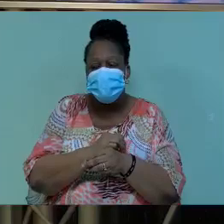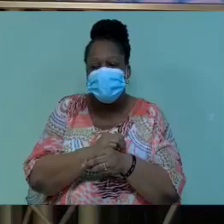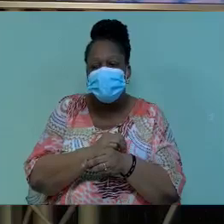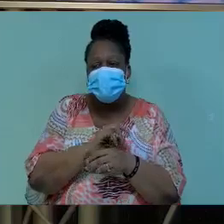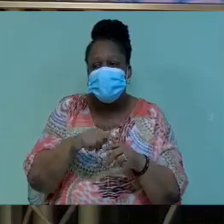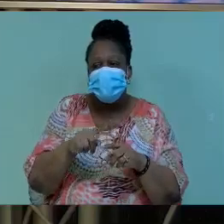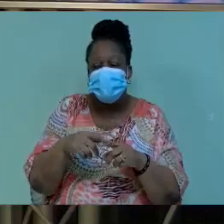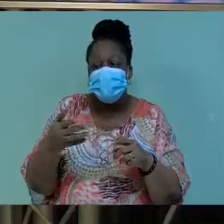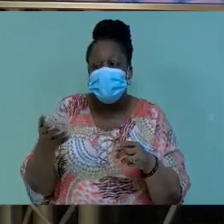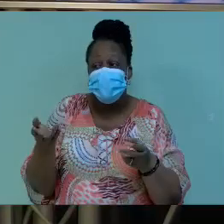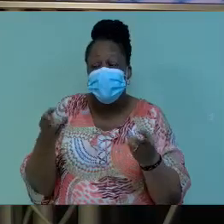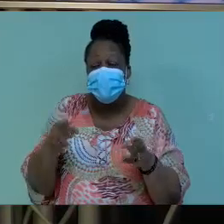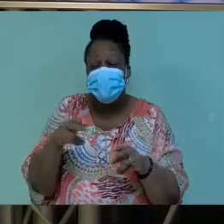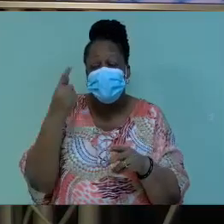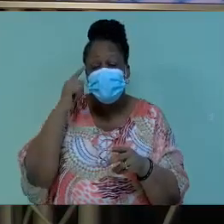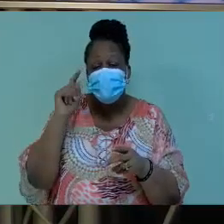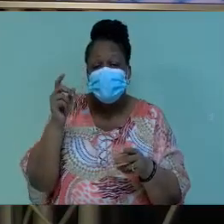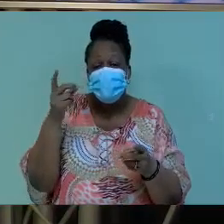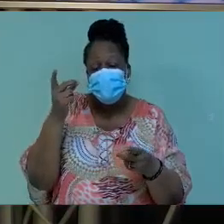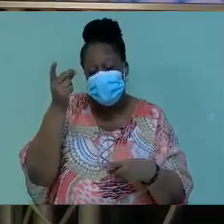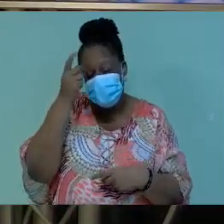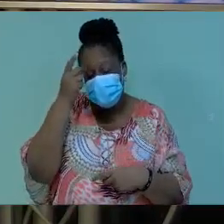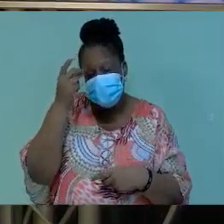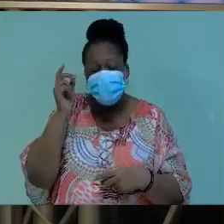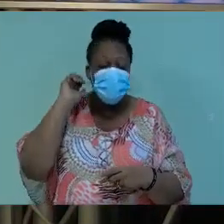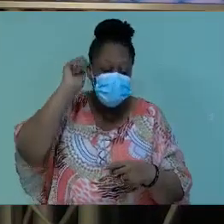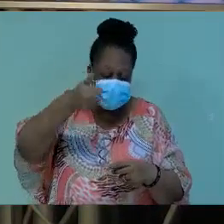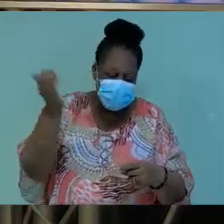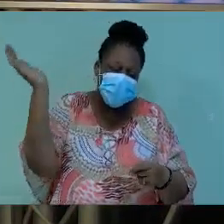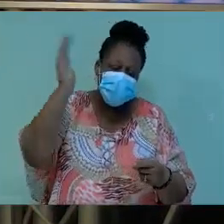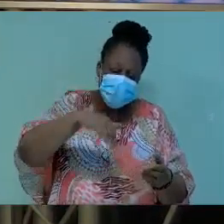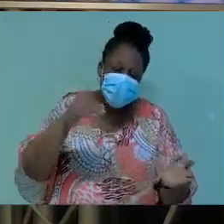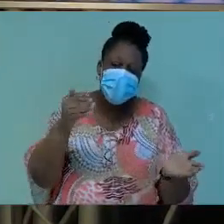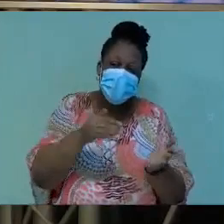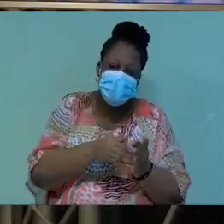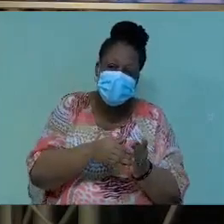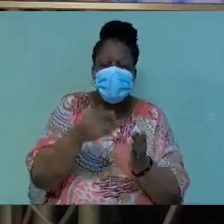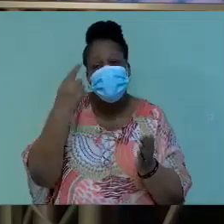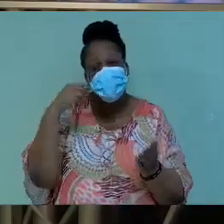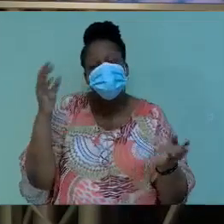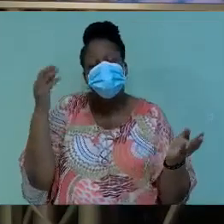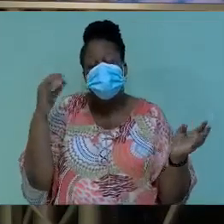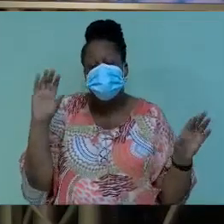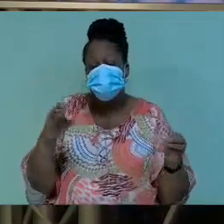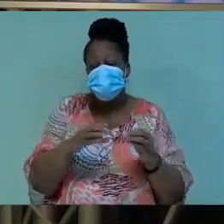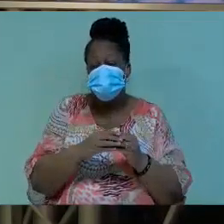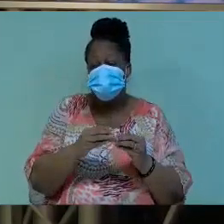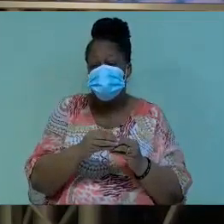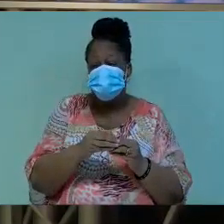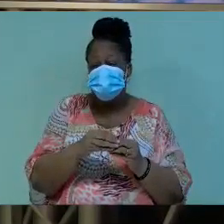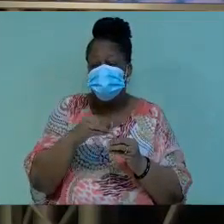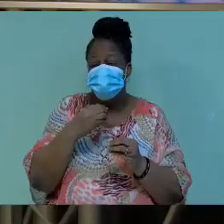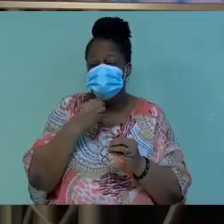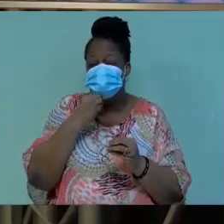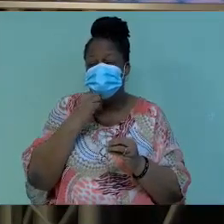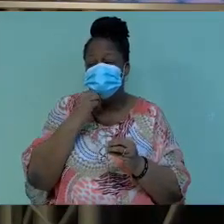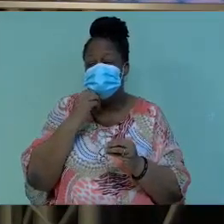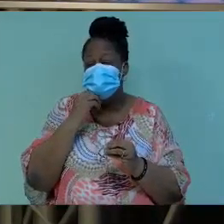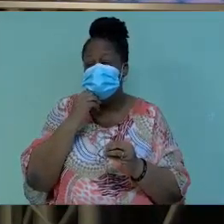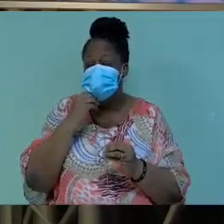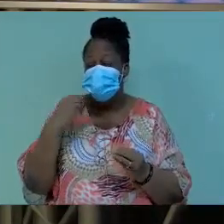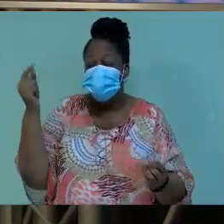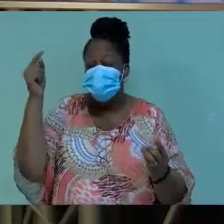disease. Tomorrow we'll be back for another NEOC COVID-19 daily briefing.